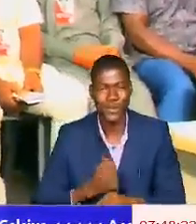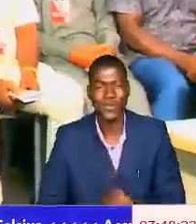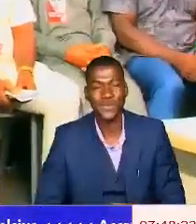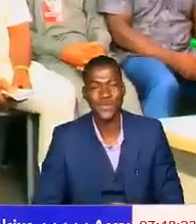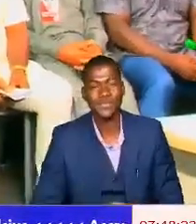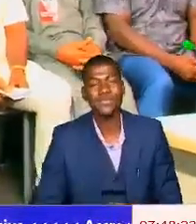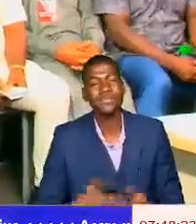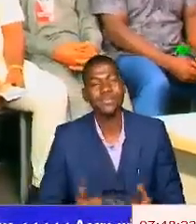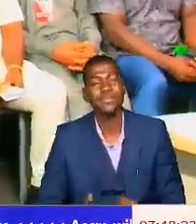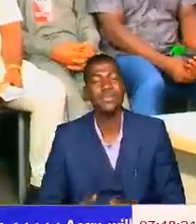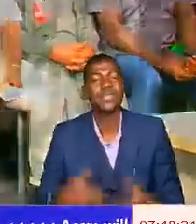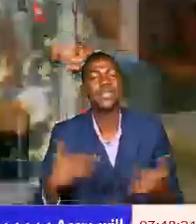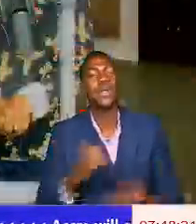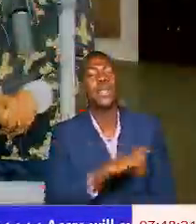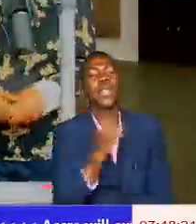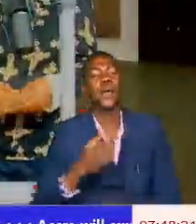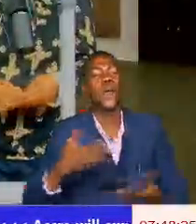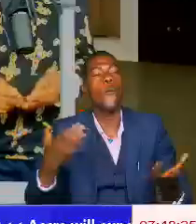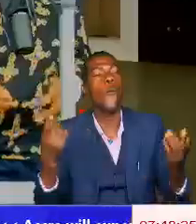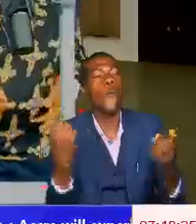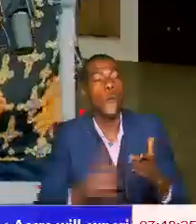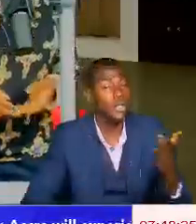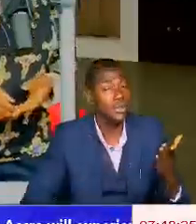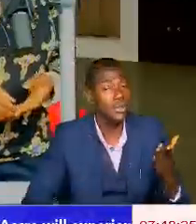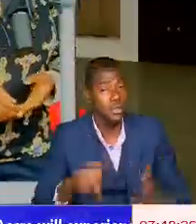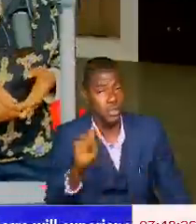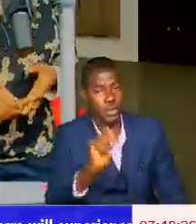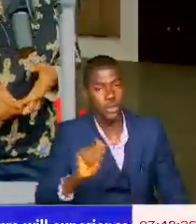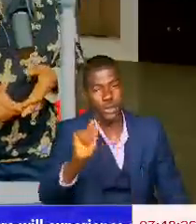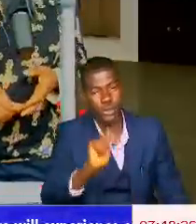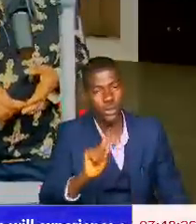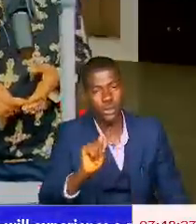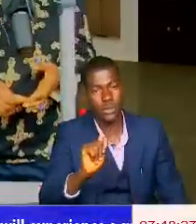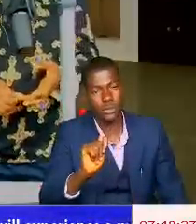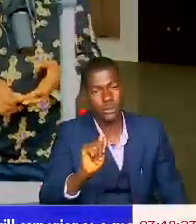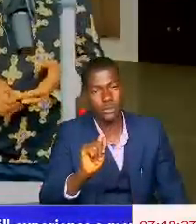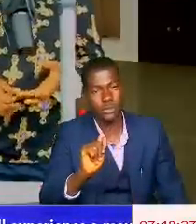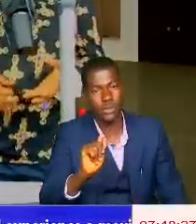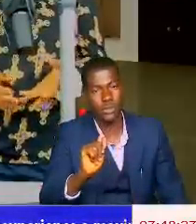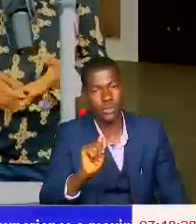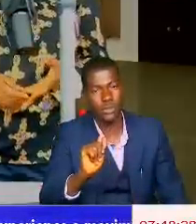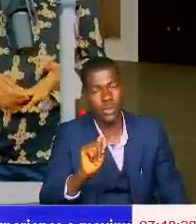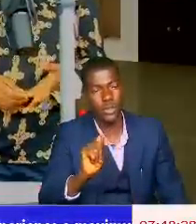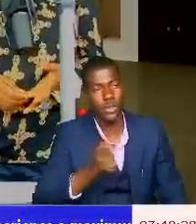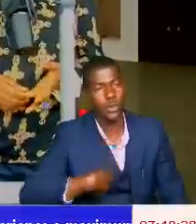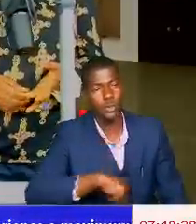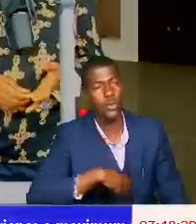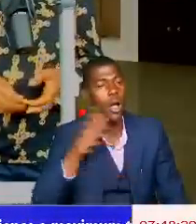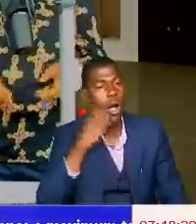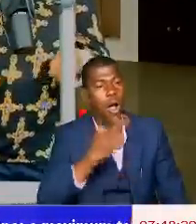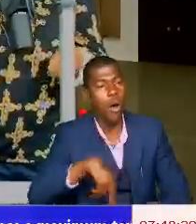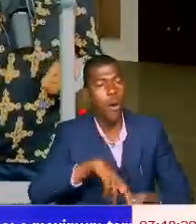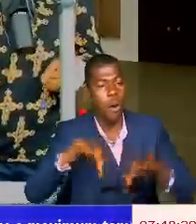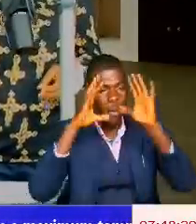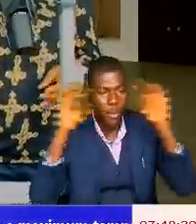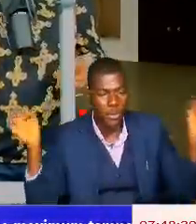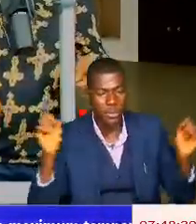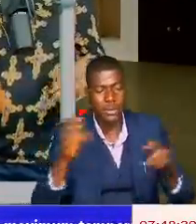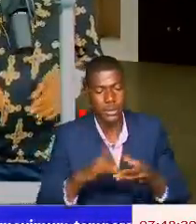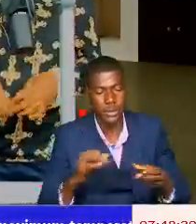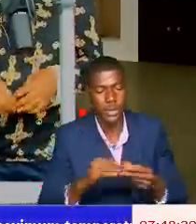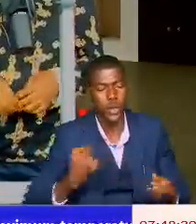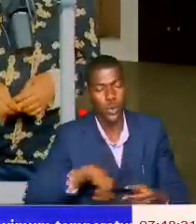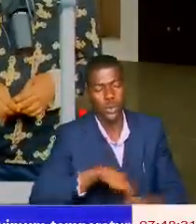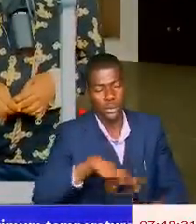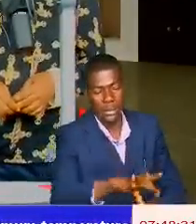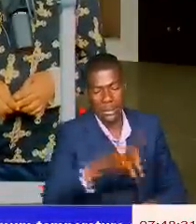name. And so it be. Today na Tuesday, where we they call Tuesday, where our ordinary president they talk say now we go choose